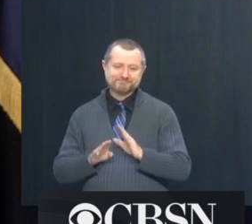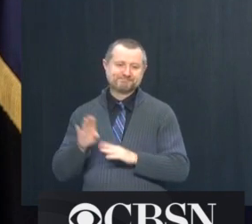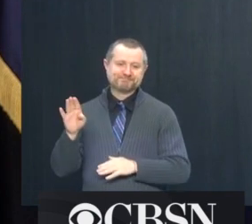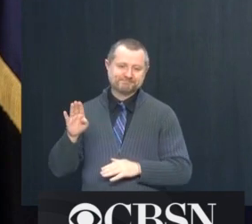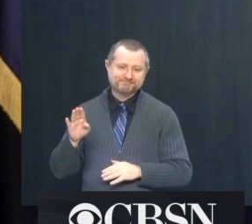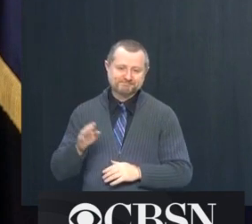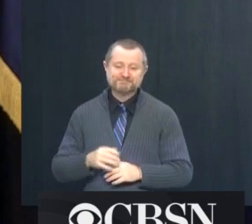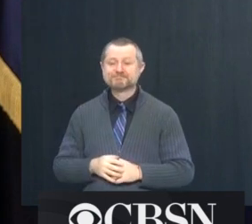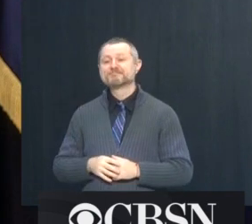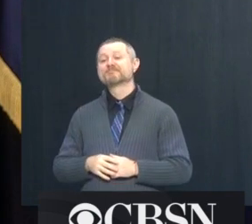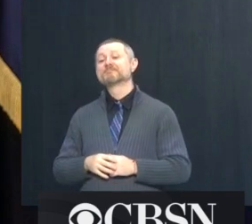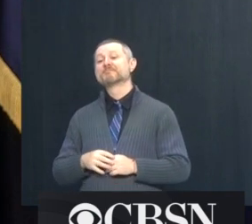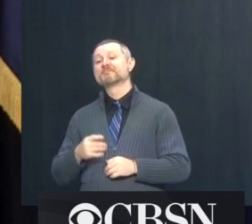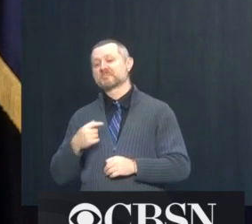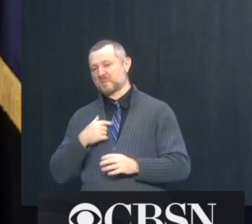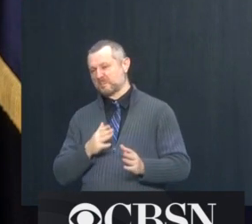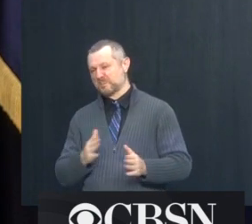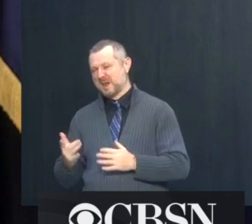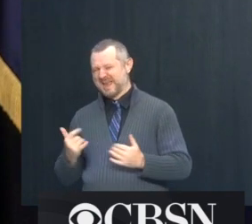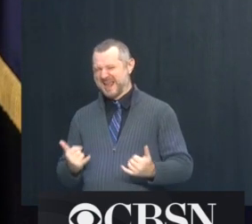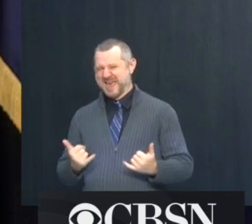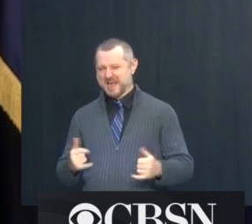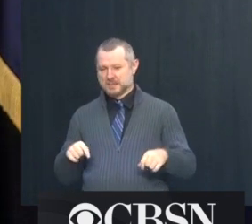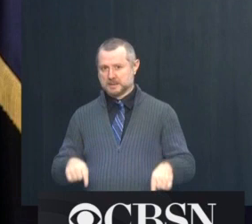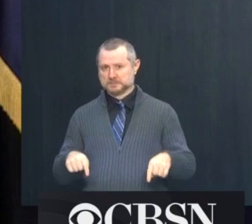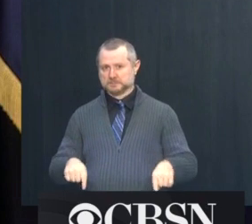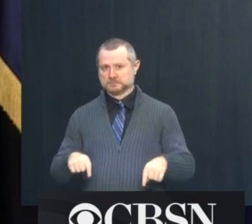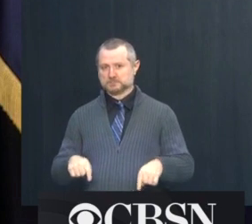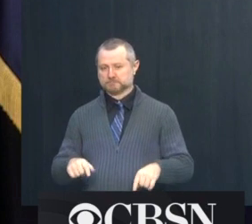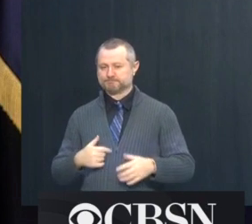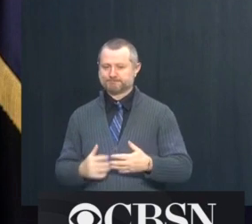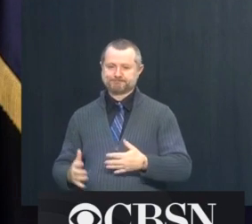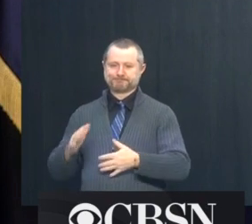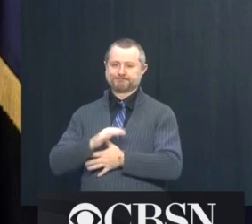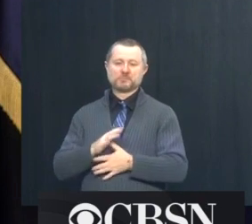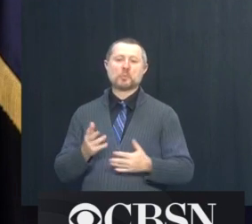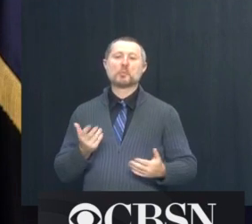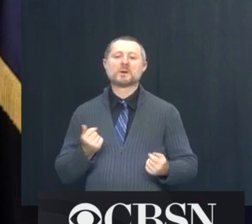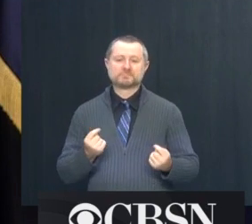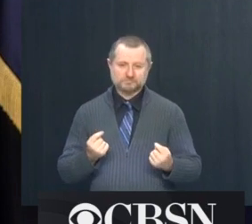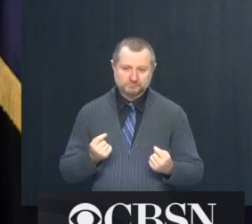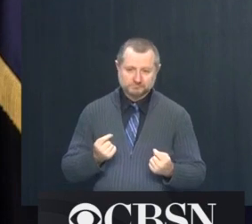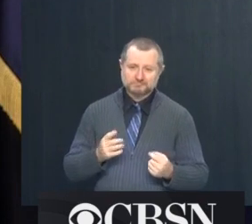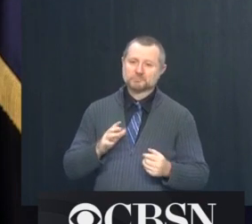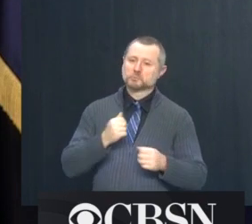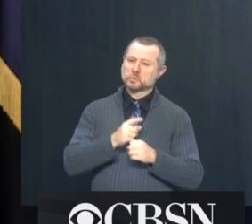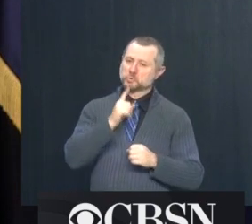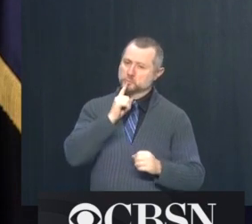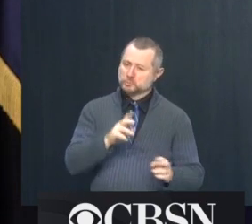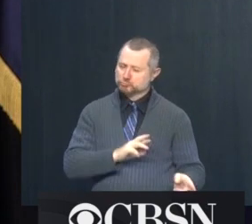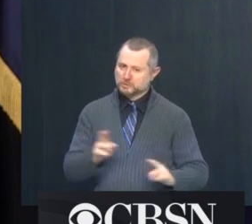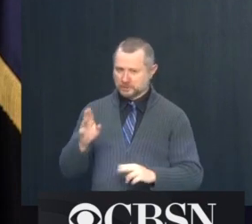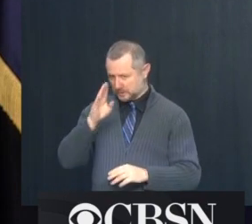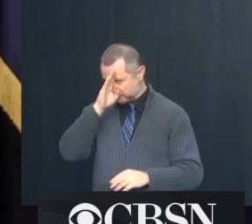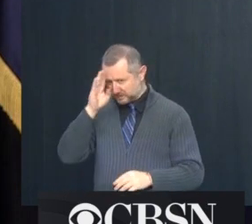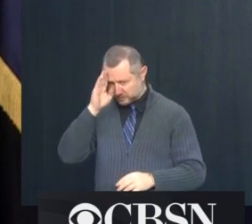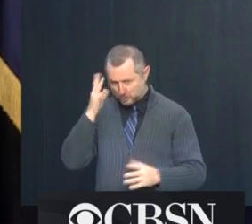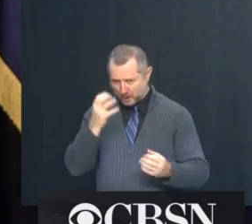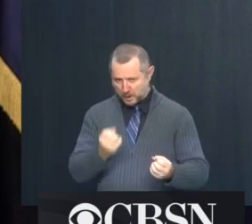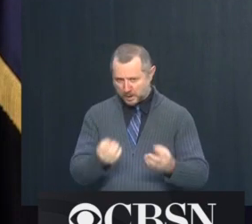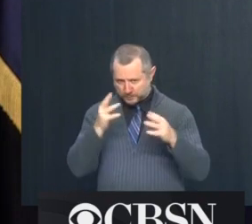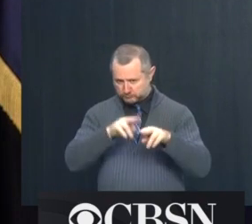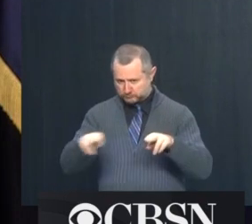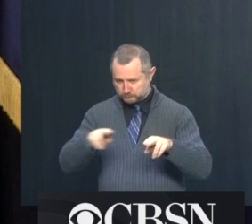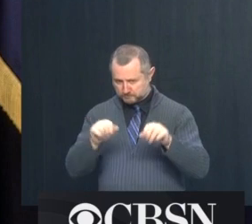make sure our number one priority is hospital capacity. That has always been